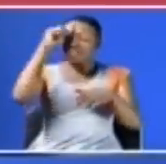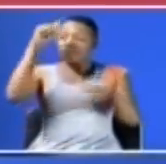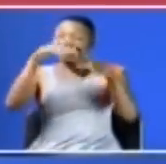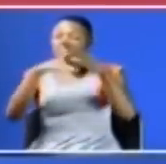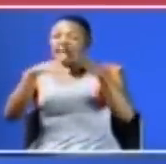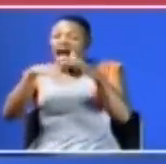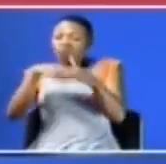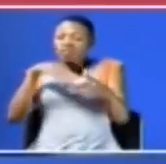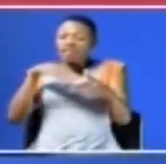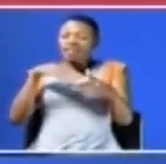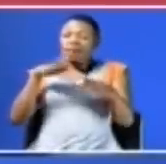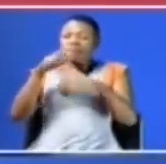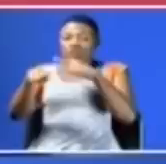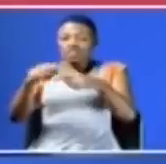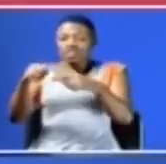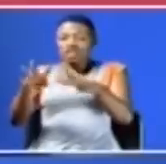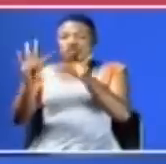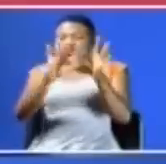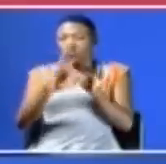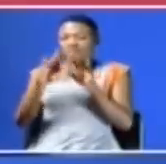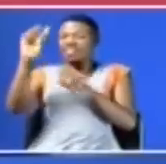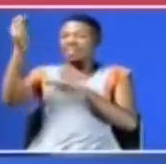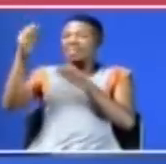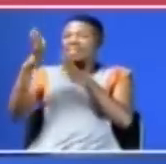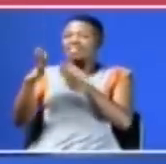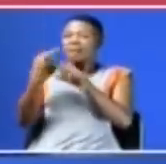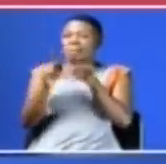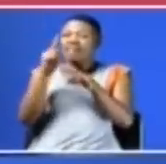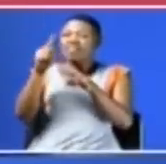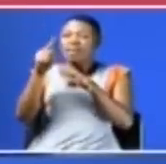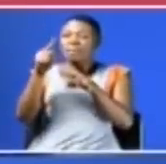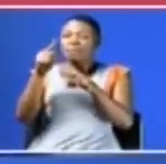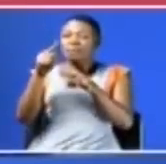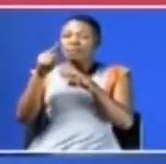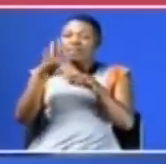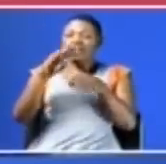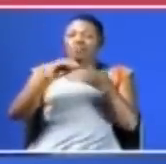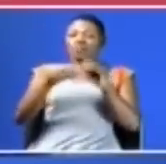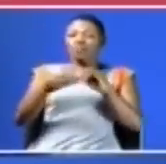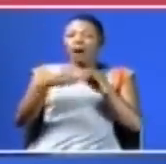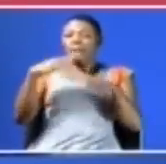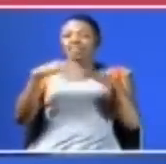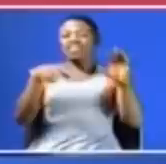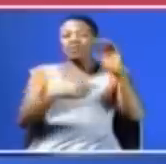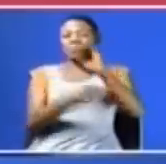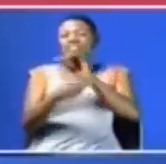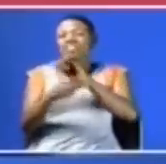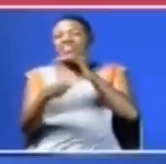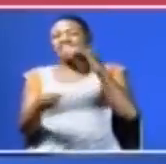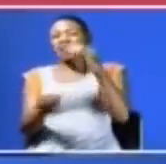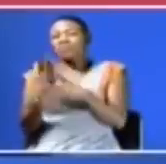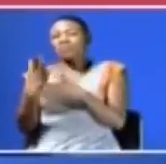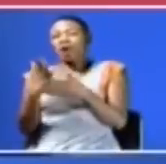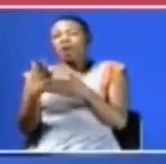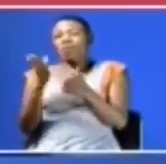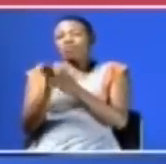outside government to reconcile Kenyans. Mm. But then they created the Building Bridges Task Force, which is a state instrument